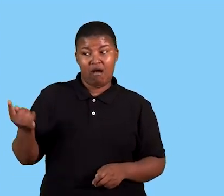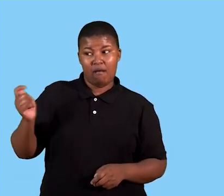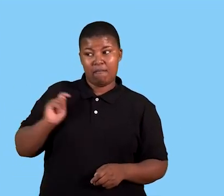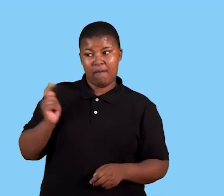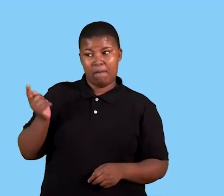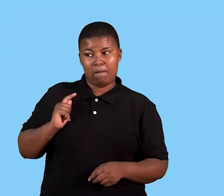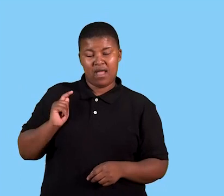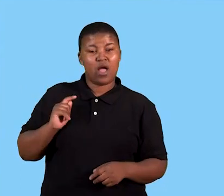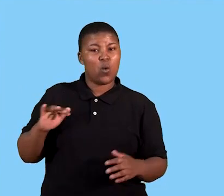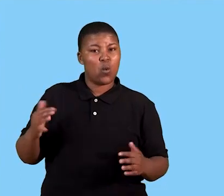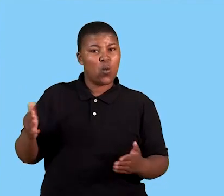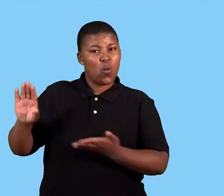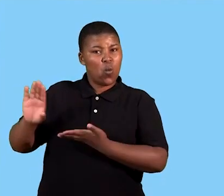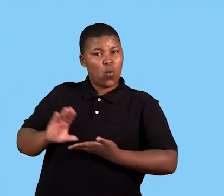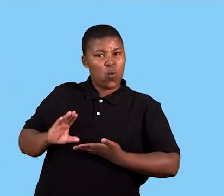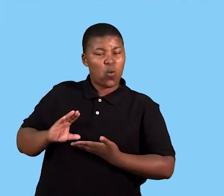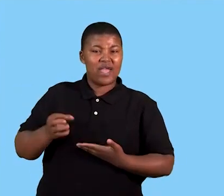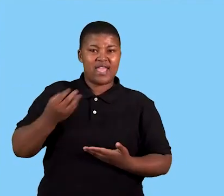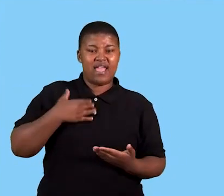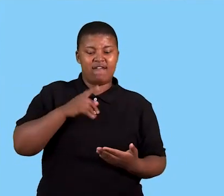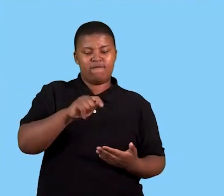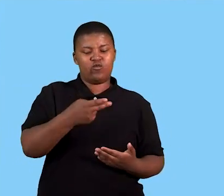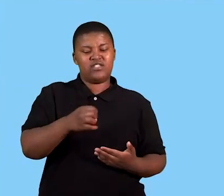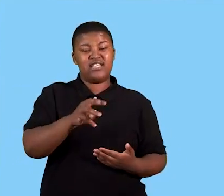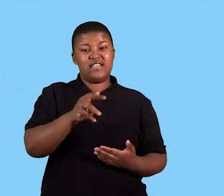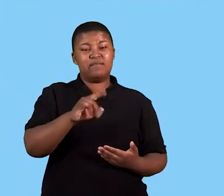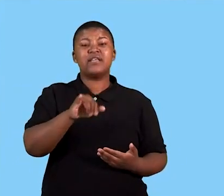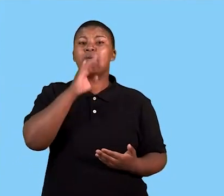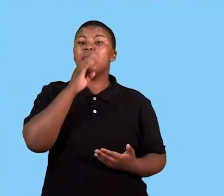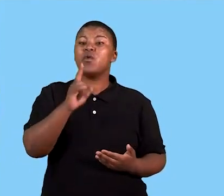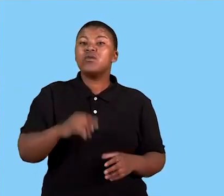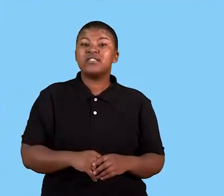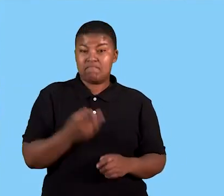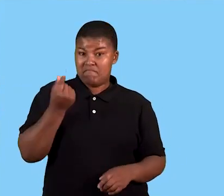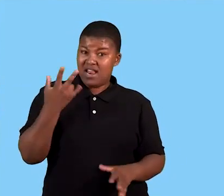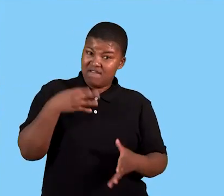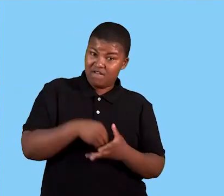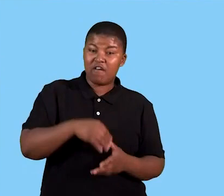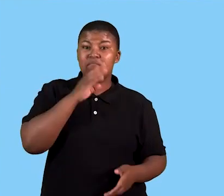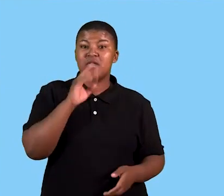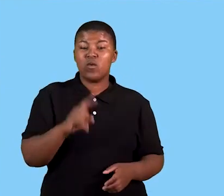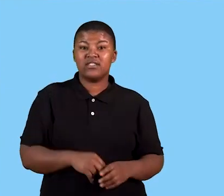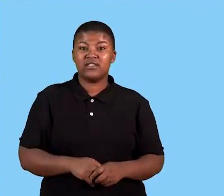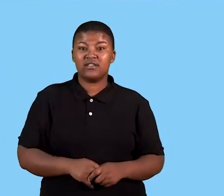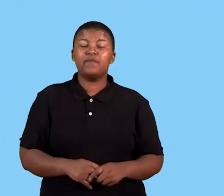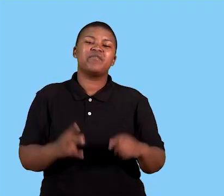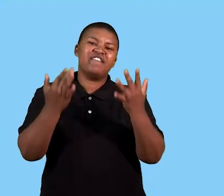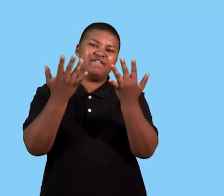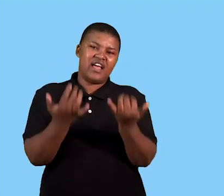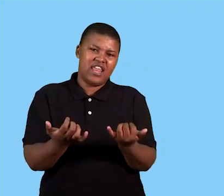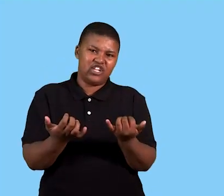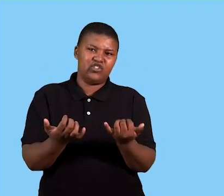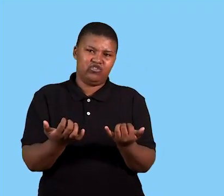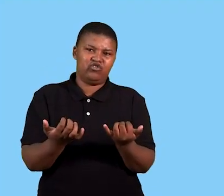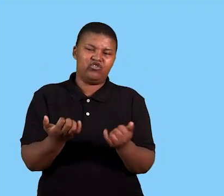giving money to the business or they are investing capital in the business. So this obviously, when it refers to money, it refers